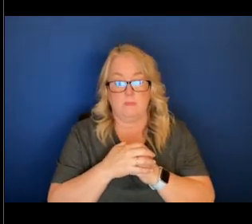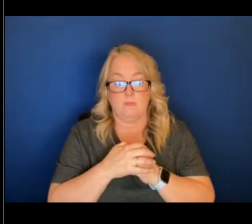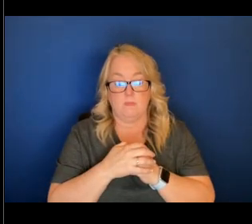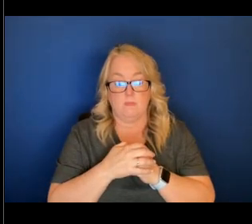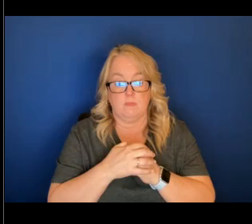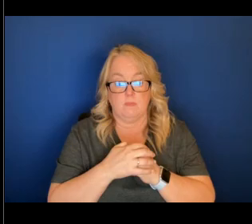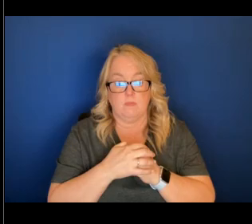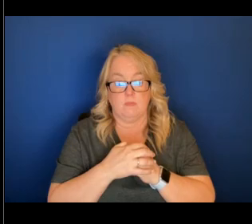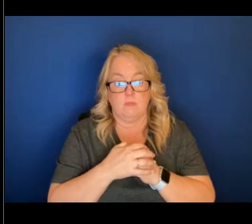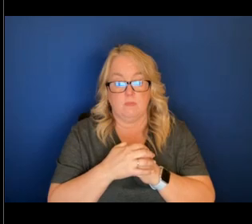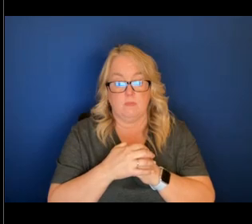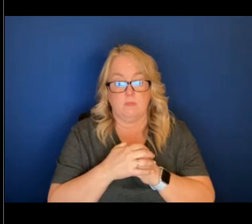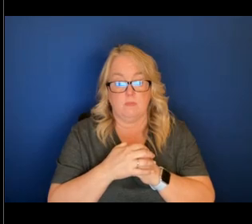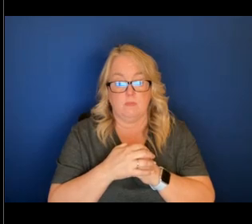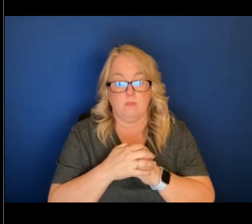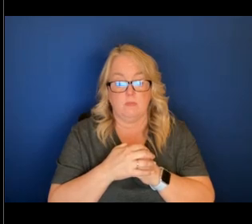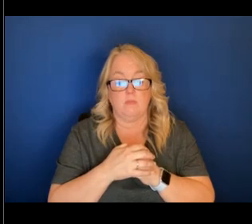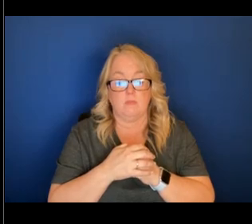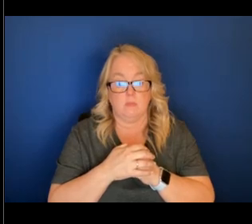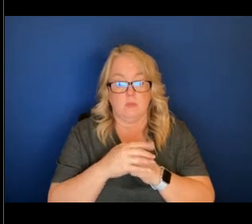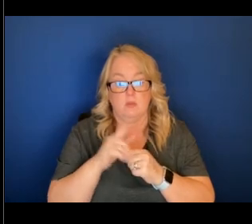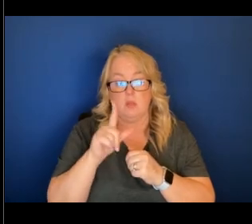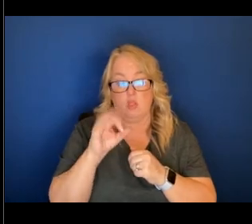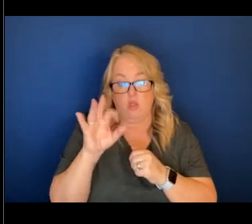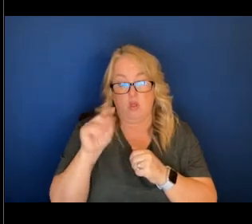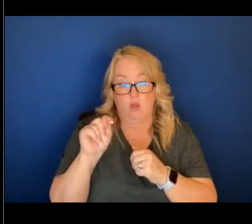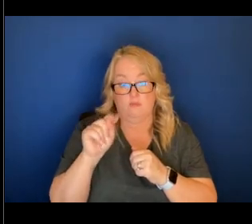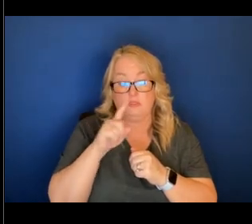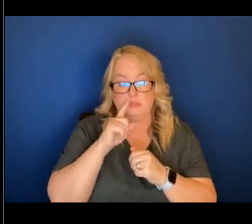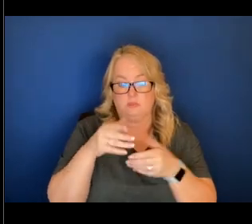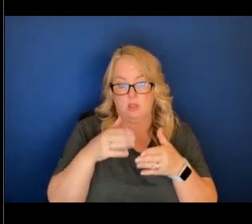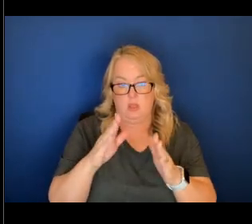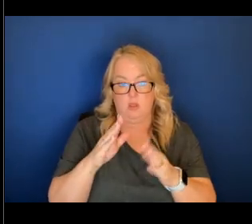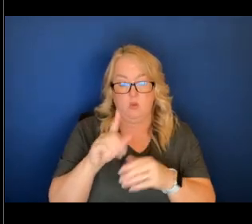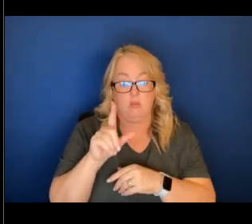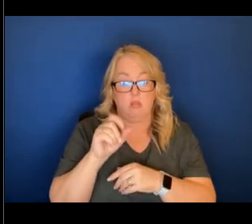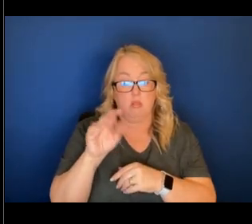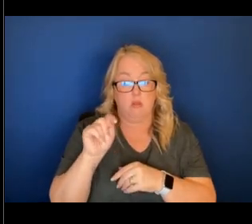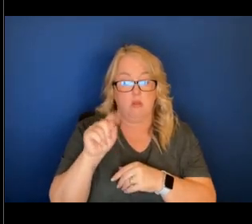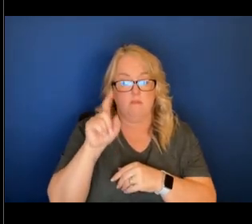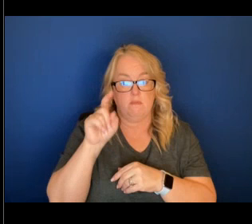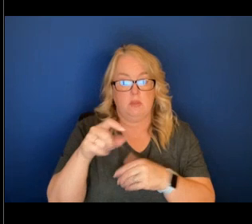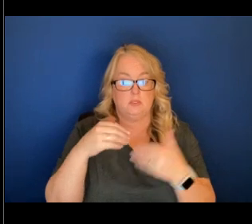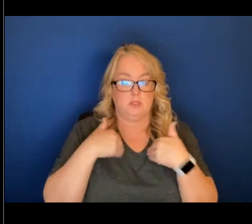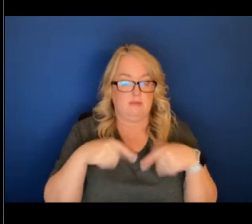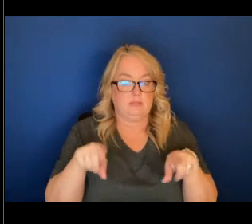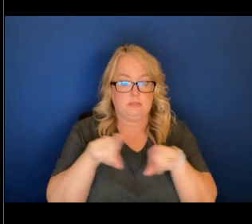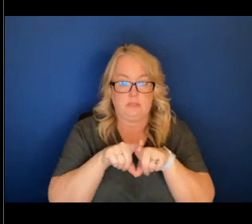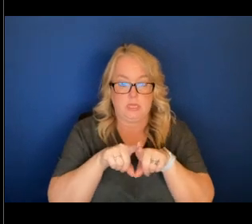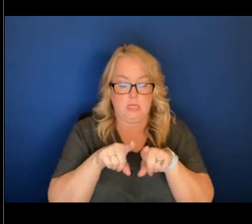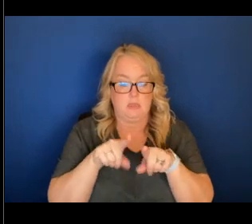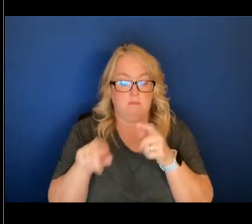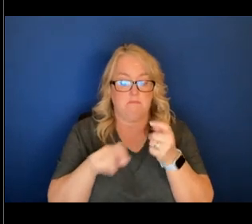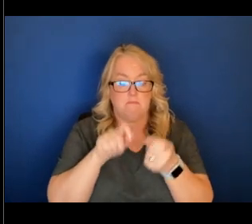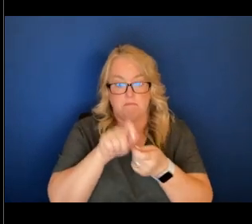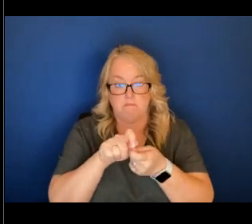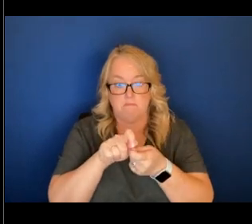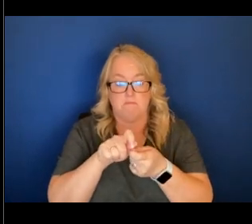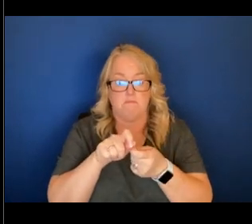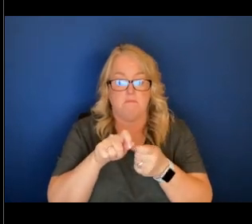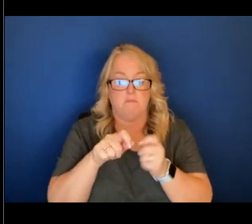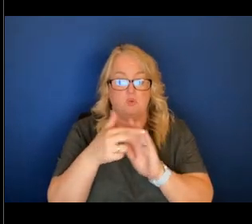A loft is permitted, and the loft must meet the same specifications as a raised